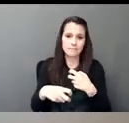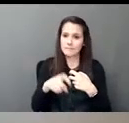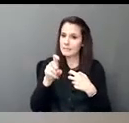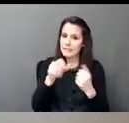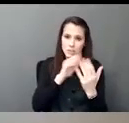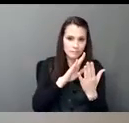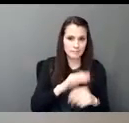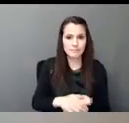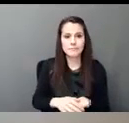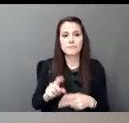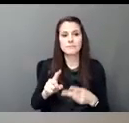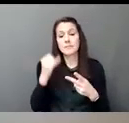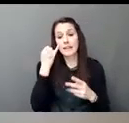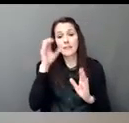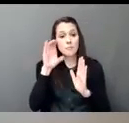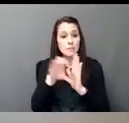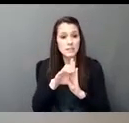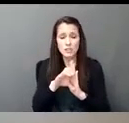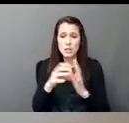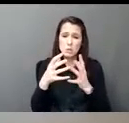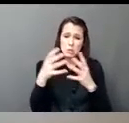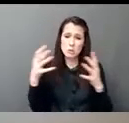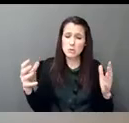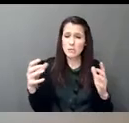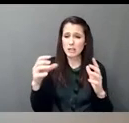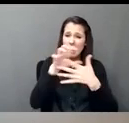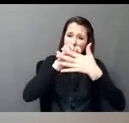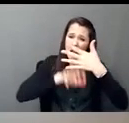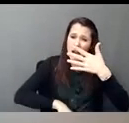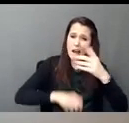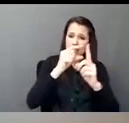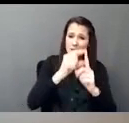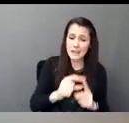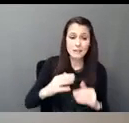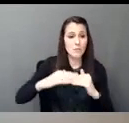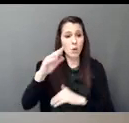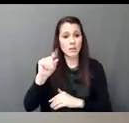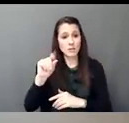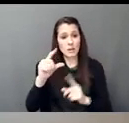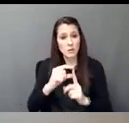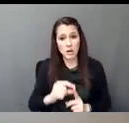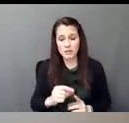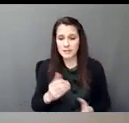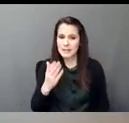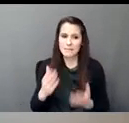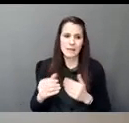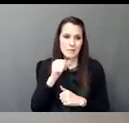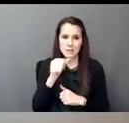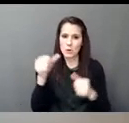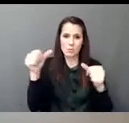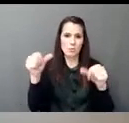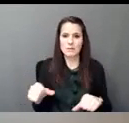graphic has too much text in it, does it have more than 20 words? Maybe you shouldn't be putting that out there.